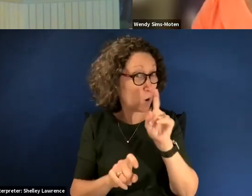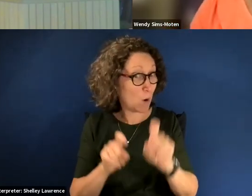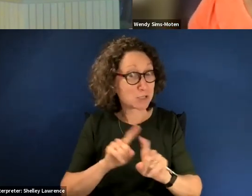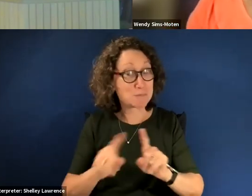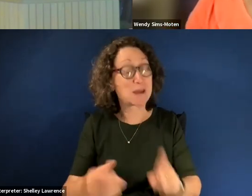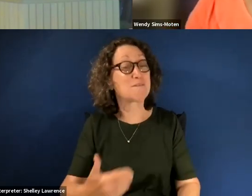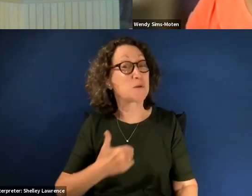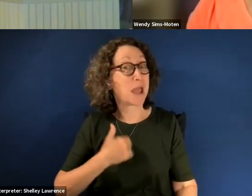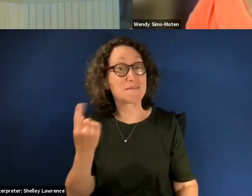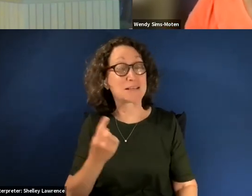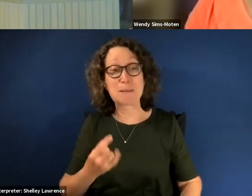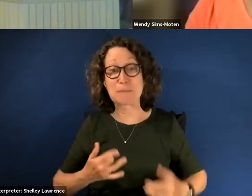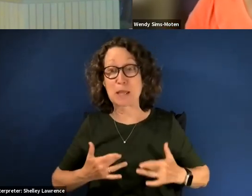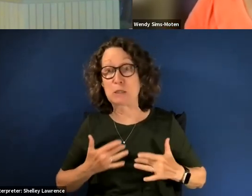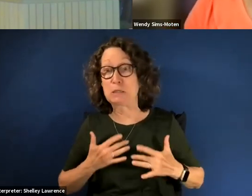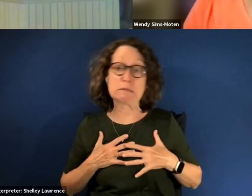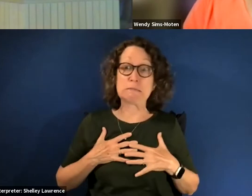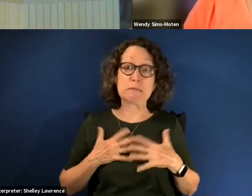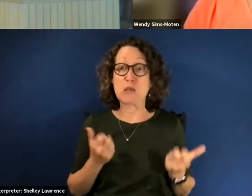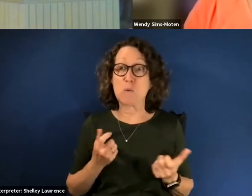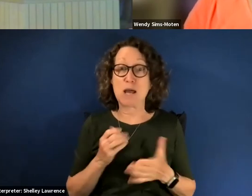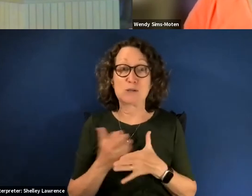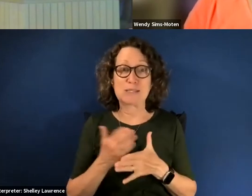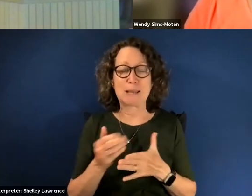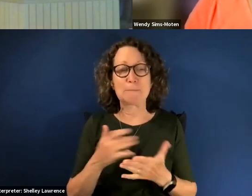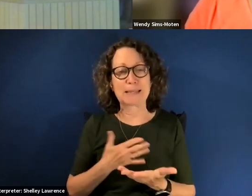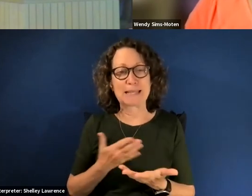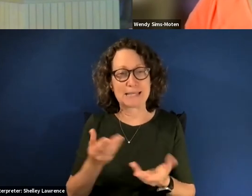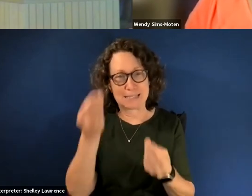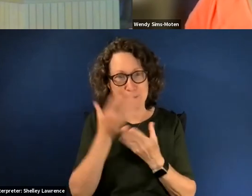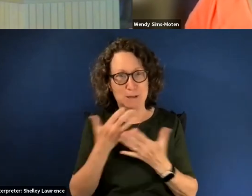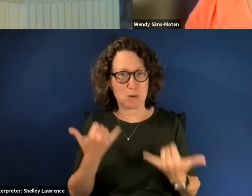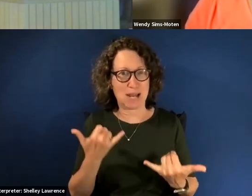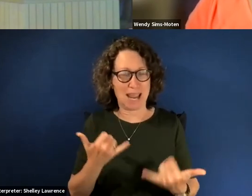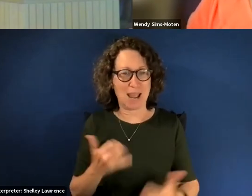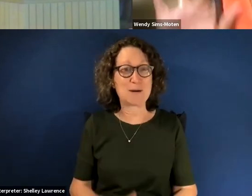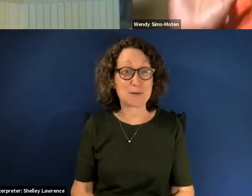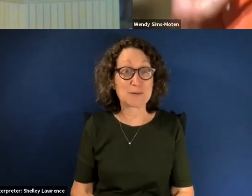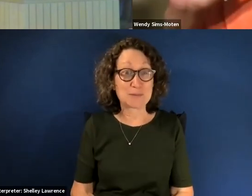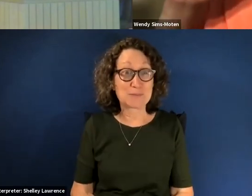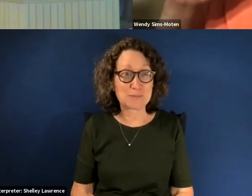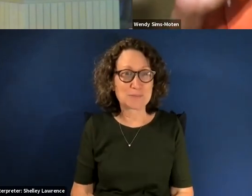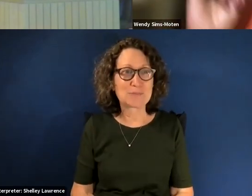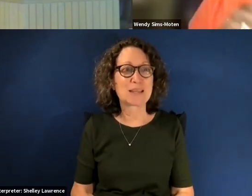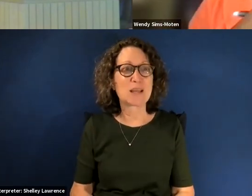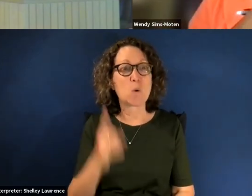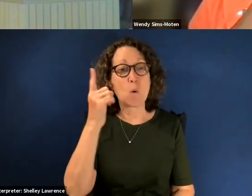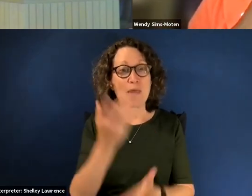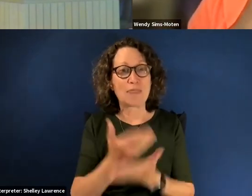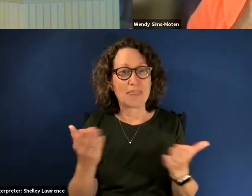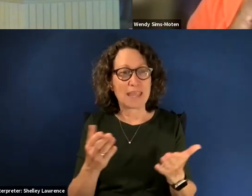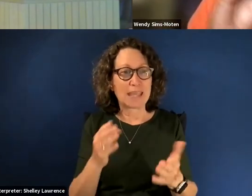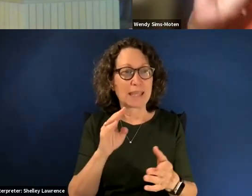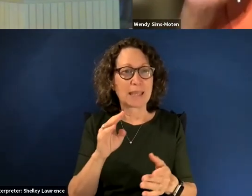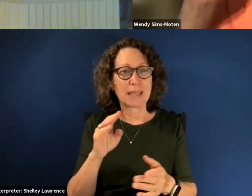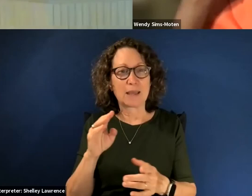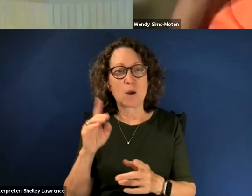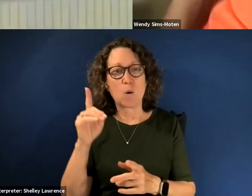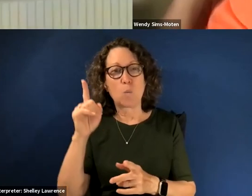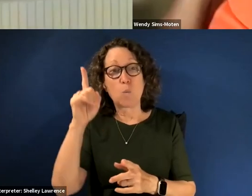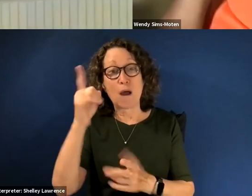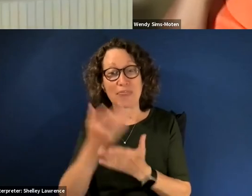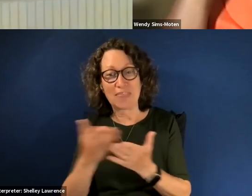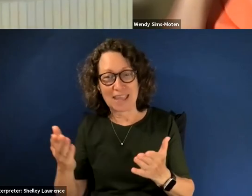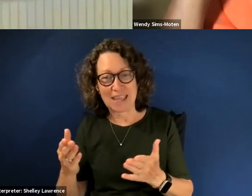if you've got something burning on your mind for Ms. Hernandez, please let me know now. Okay, one thing, Ms. Alvarez. I promise, only one